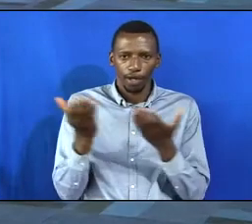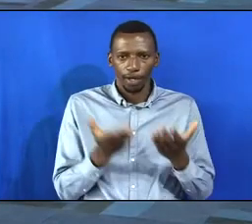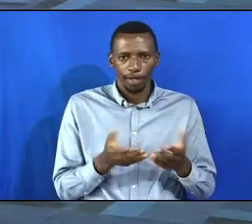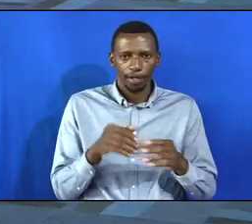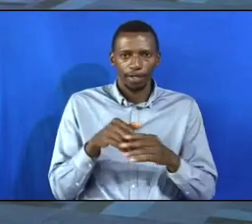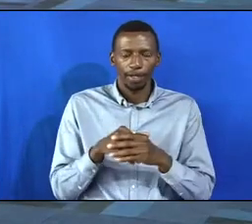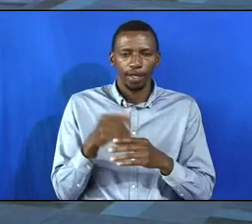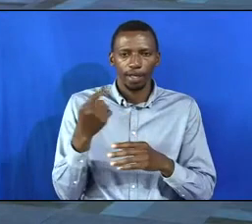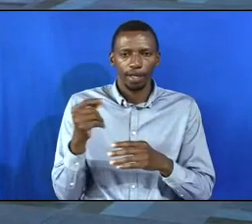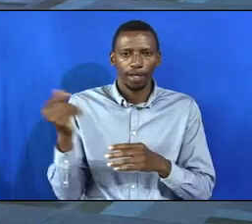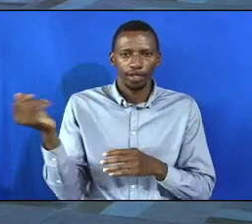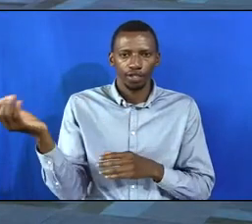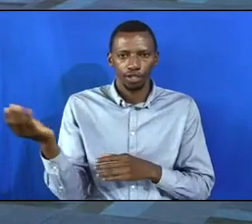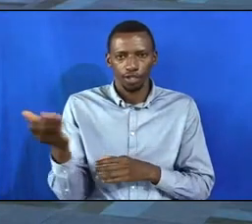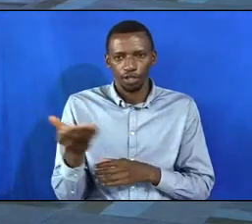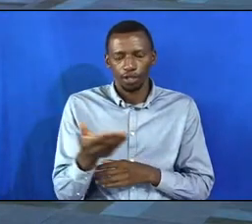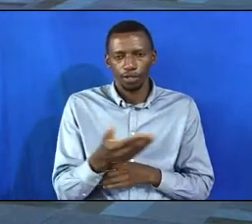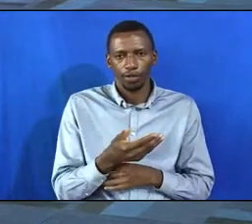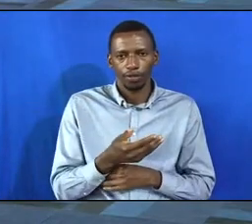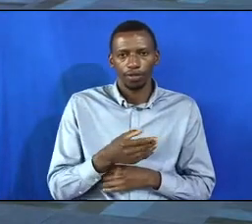sheep, bringing in the